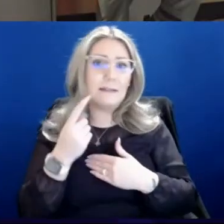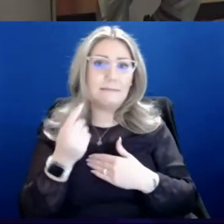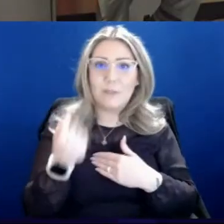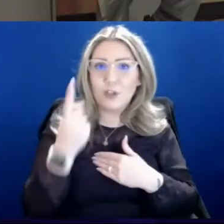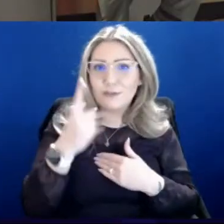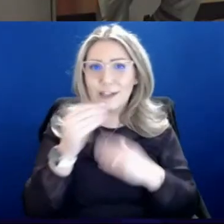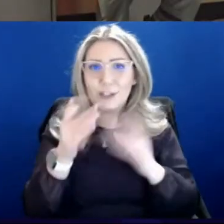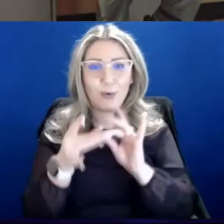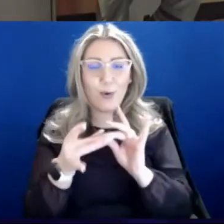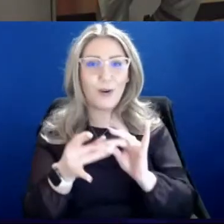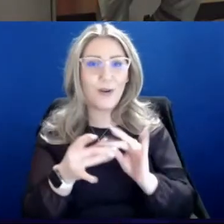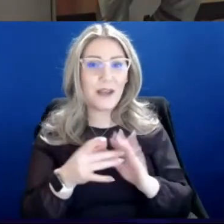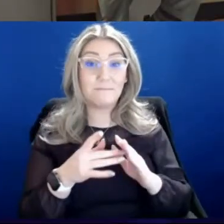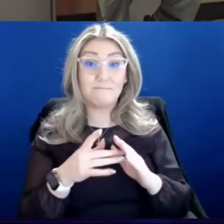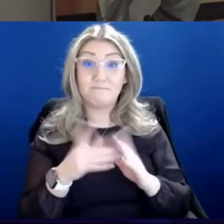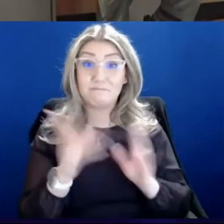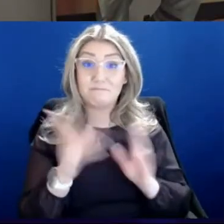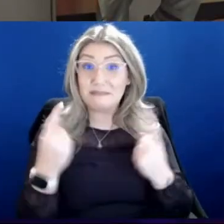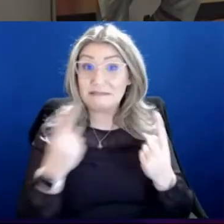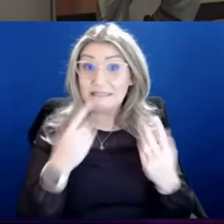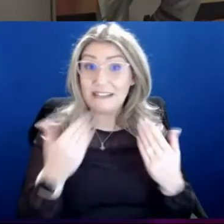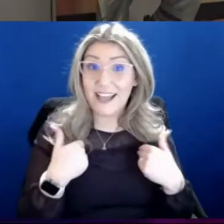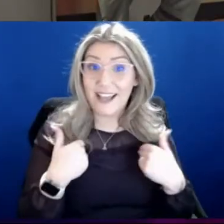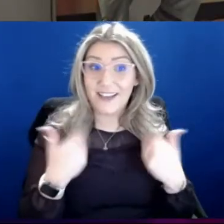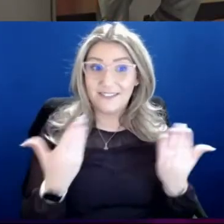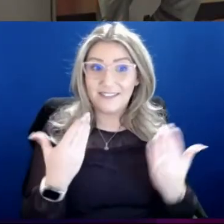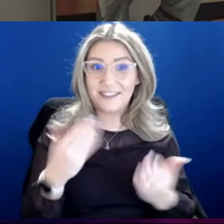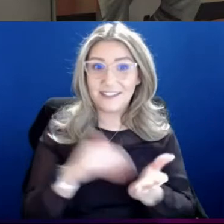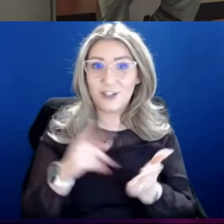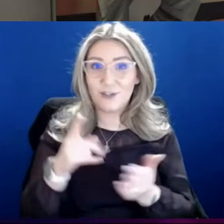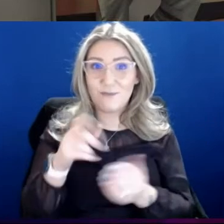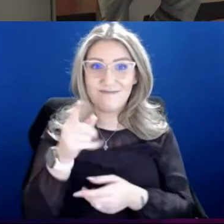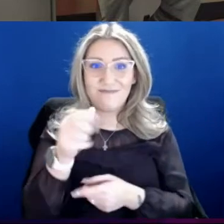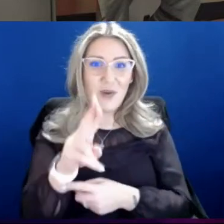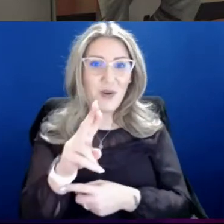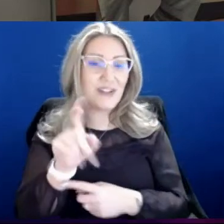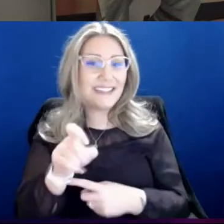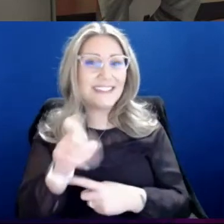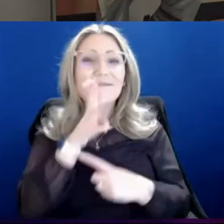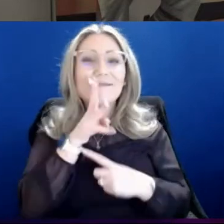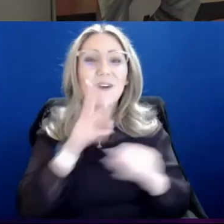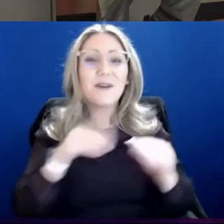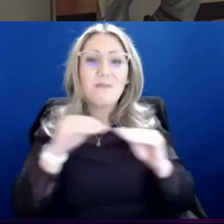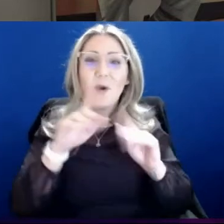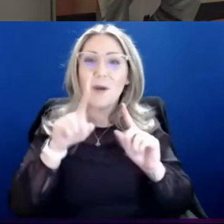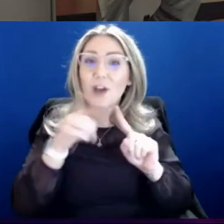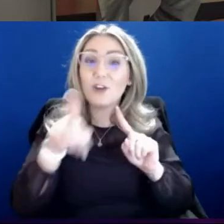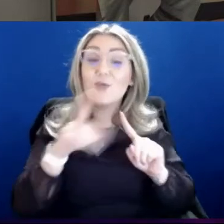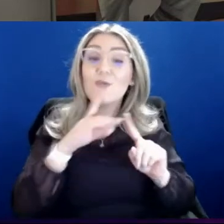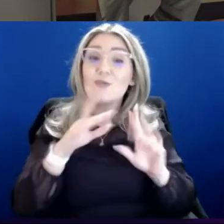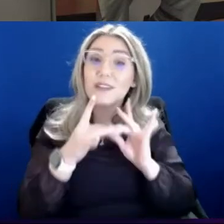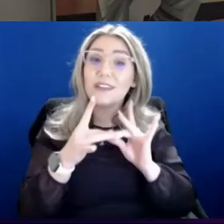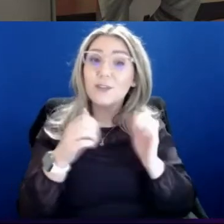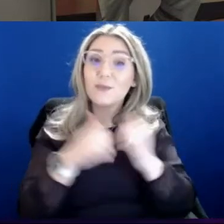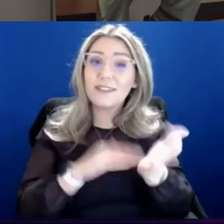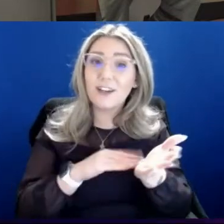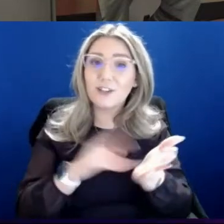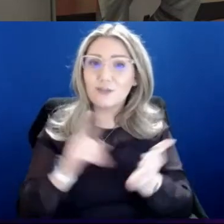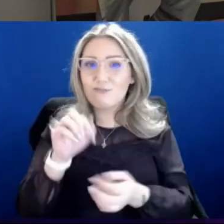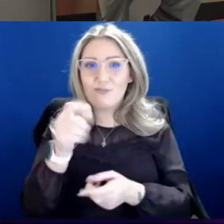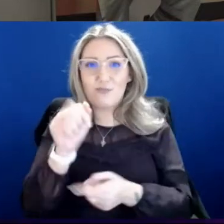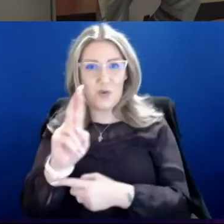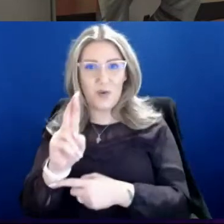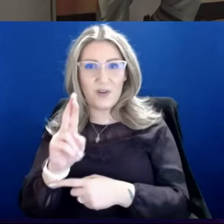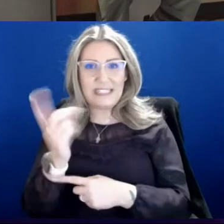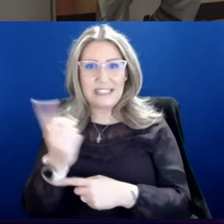have Dr. Porter right here, he's trapped. I want you to talk a little bit more about your relationship with Dr. Porter, because something that I found